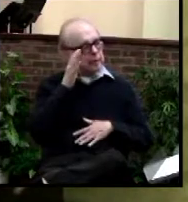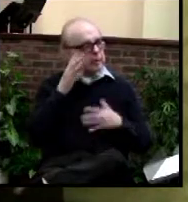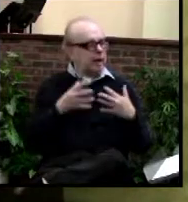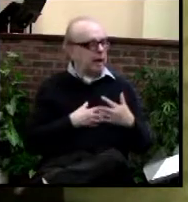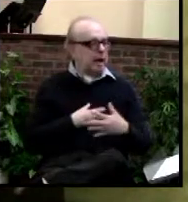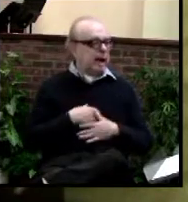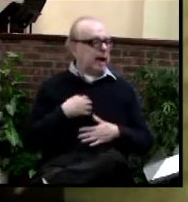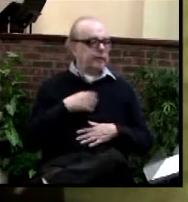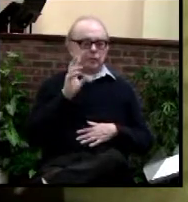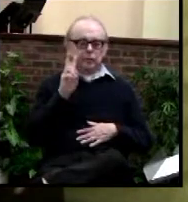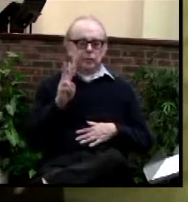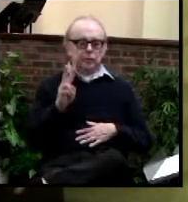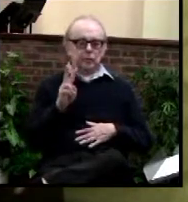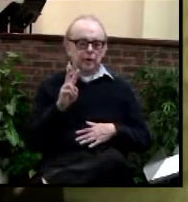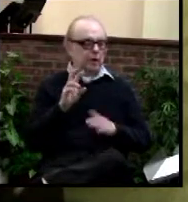right?